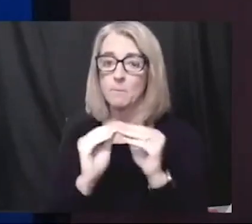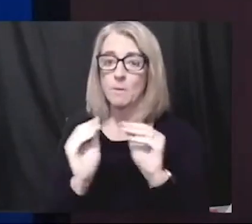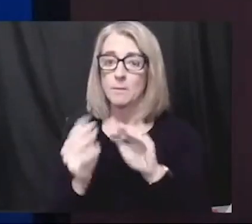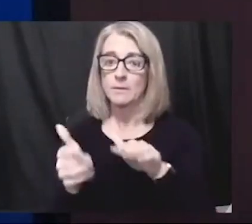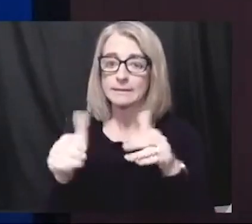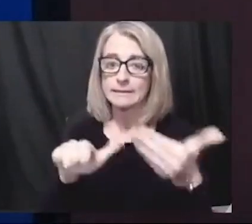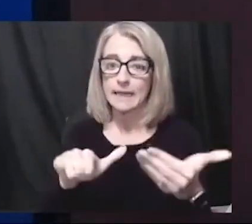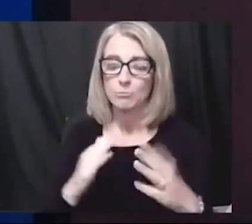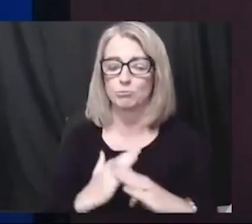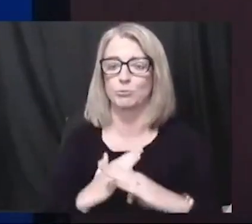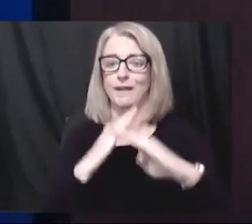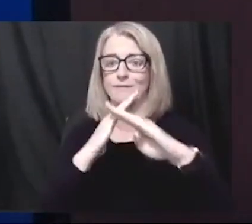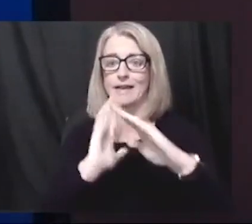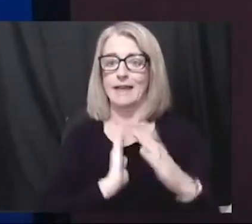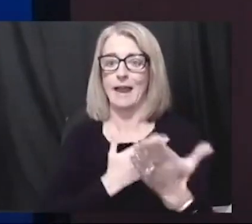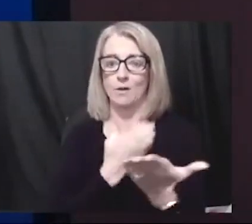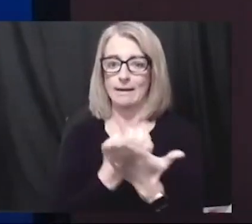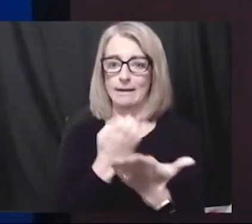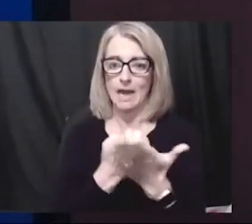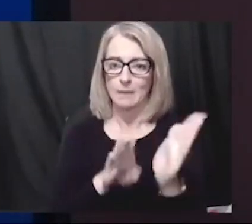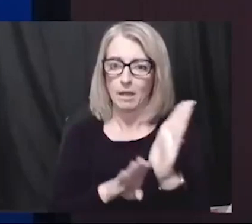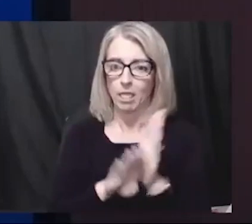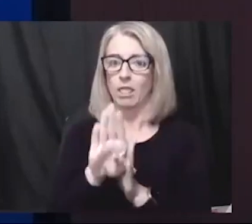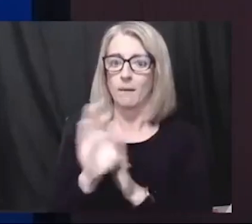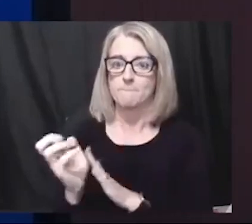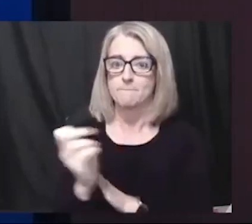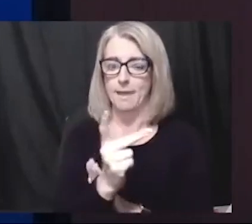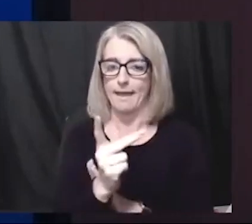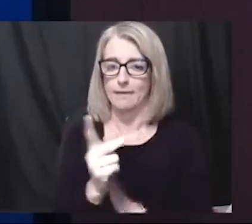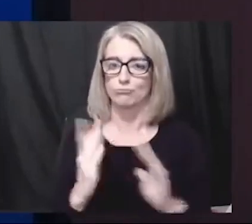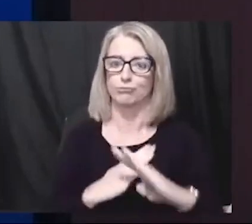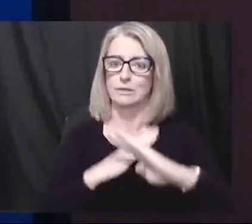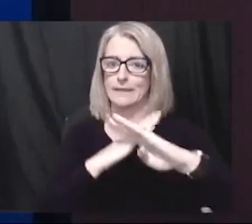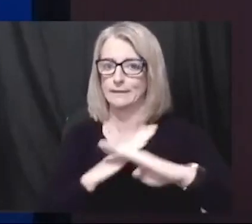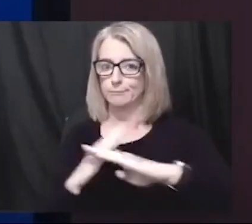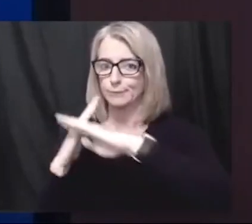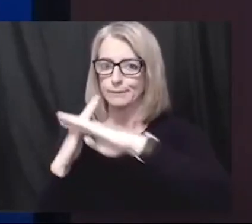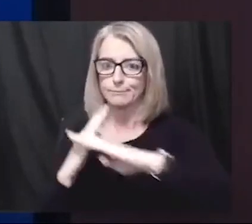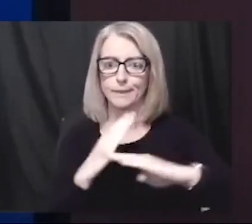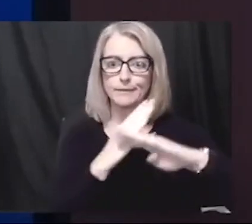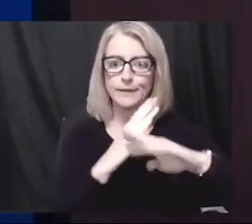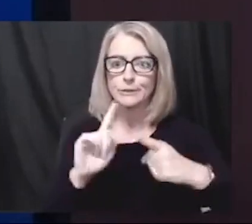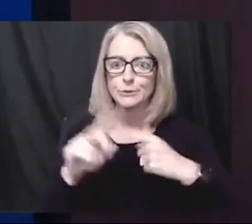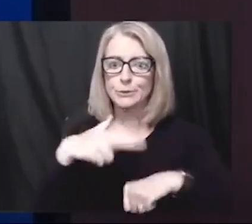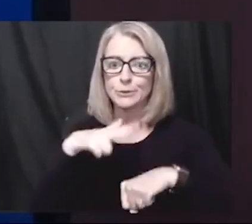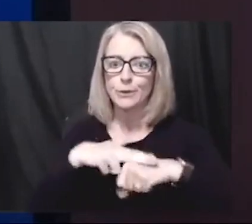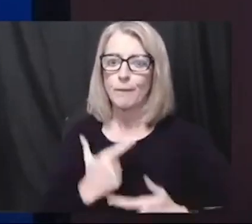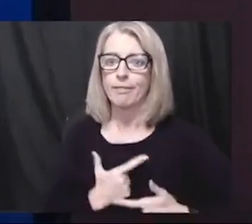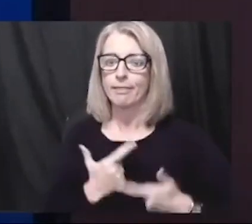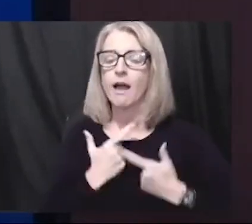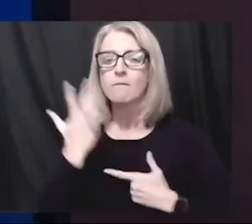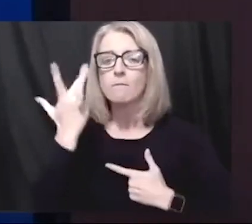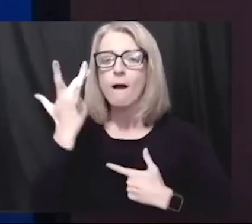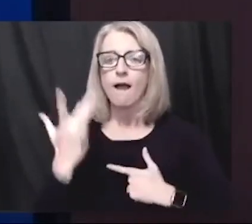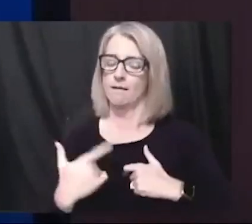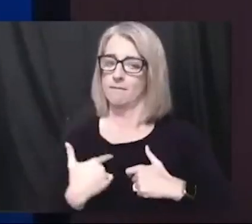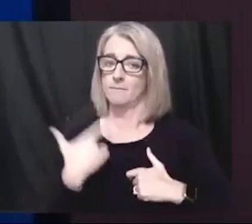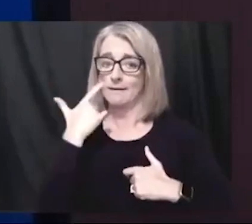economy from getting back. It's going to prevent all of us from getting back to a normal life because having